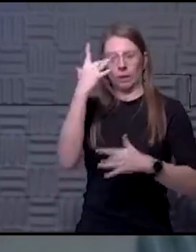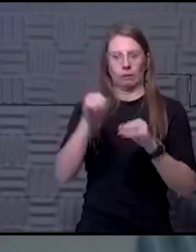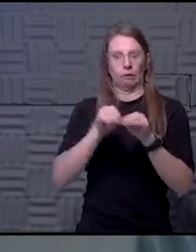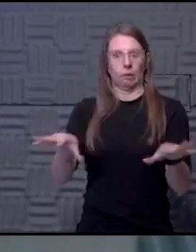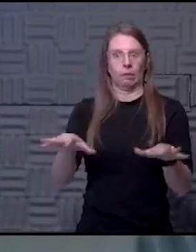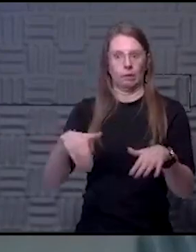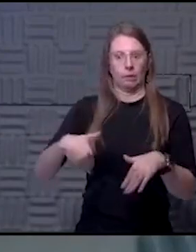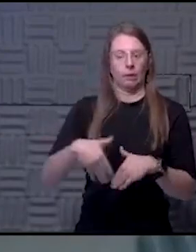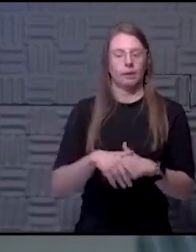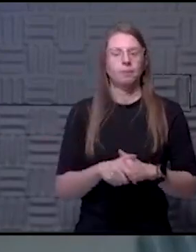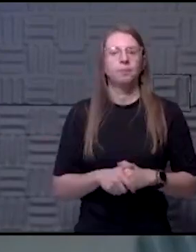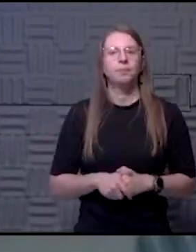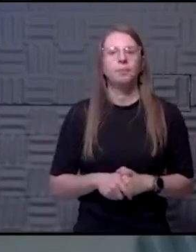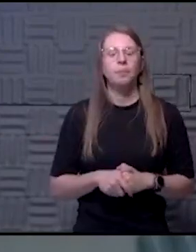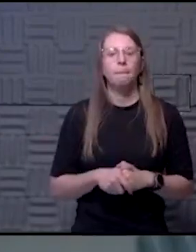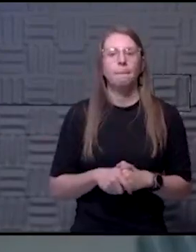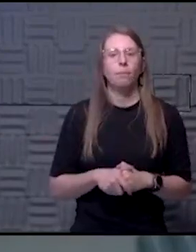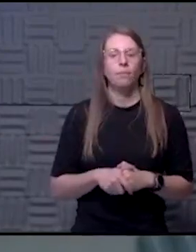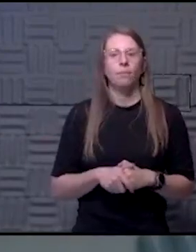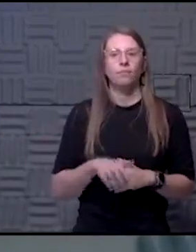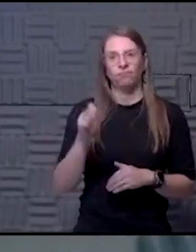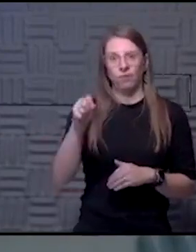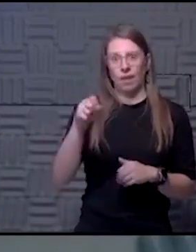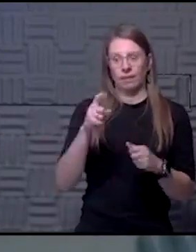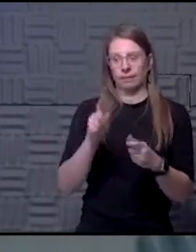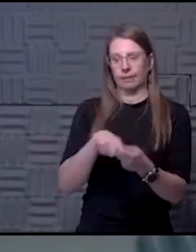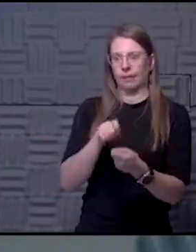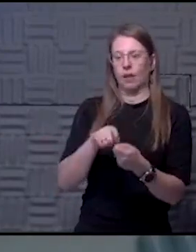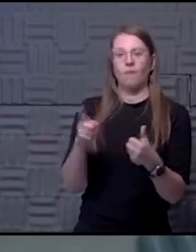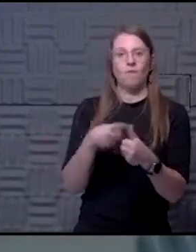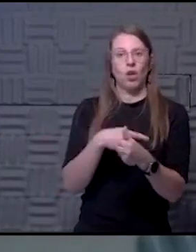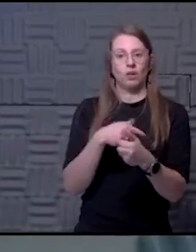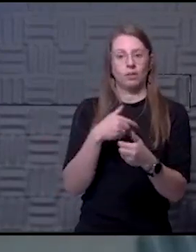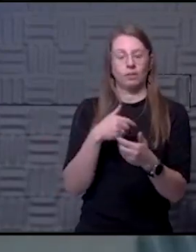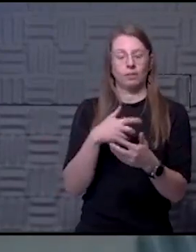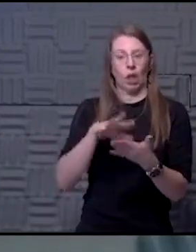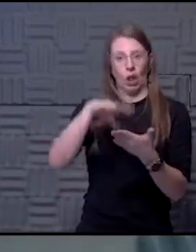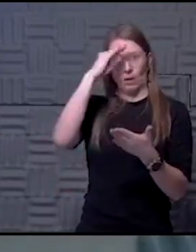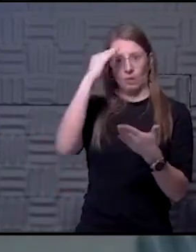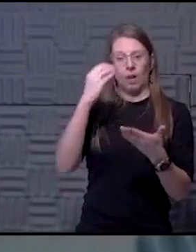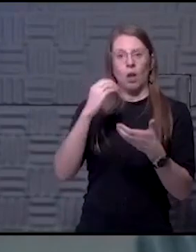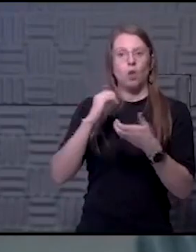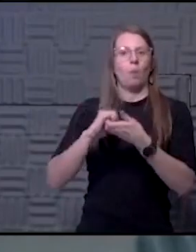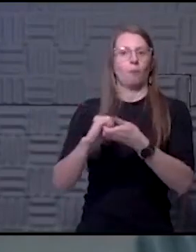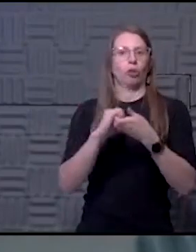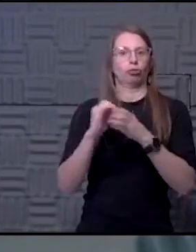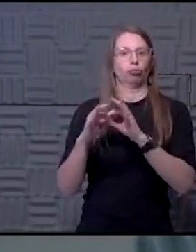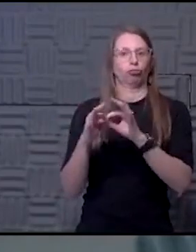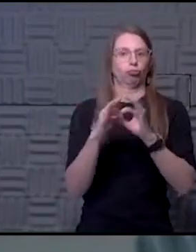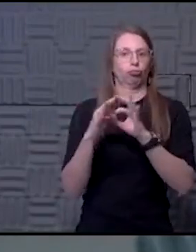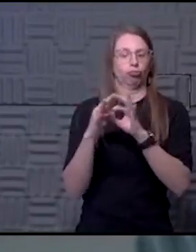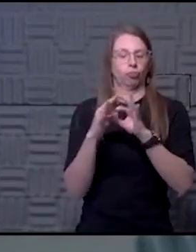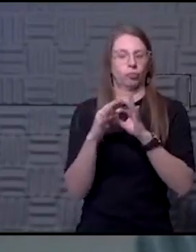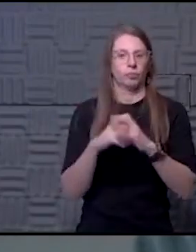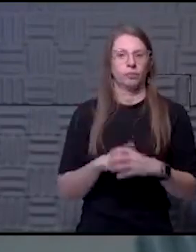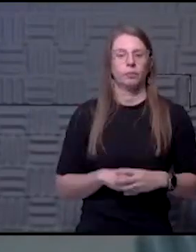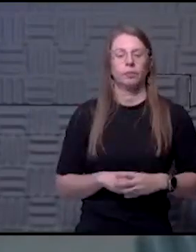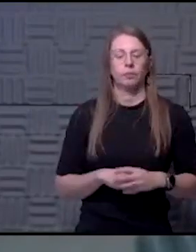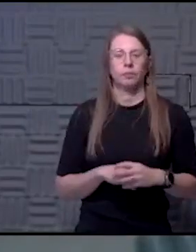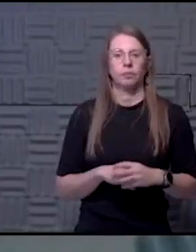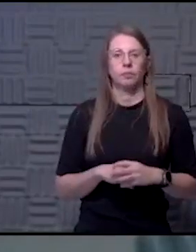exactly. I think the first step that I've learned is probably cooperation. Working